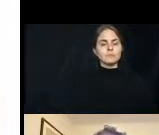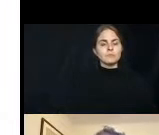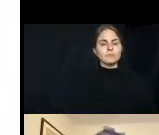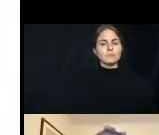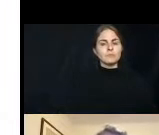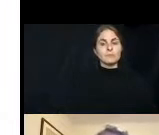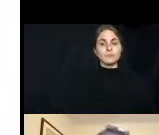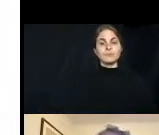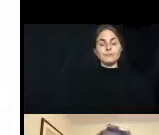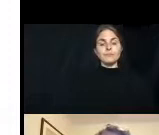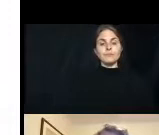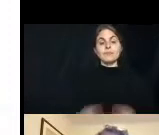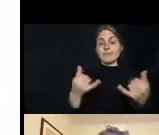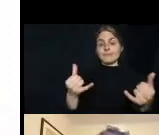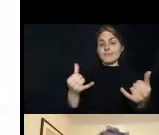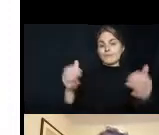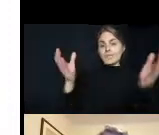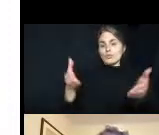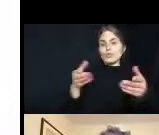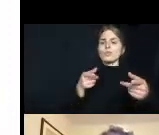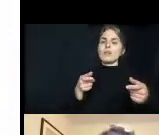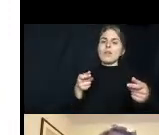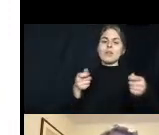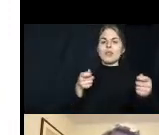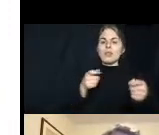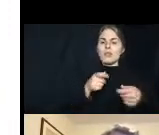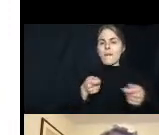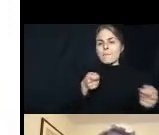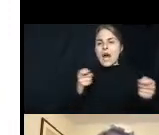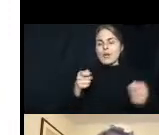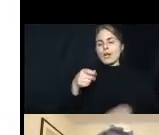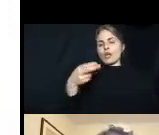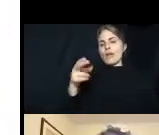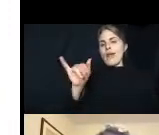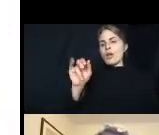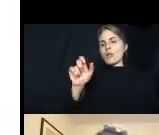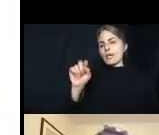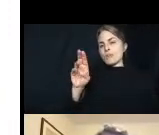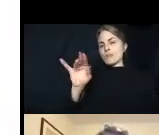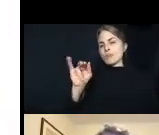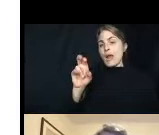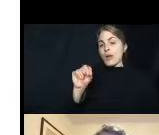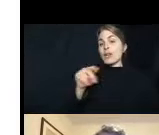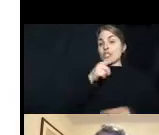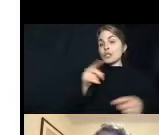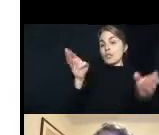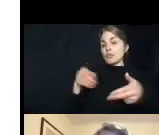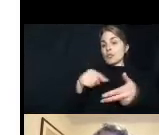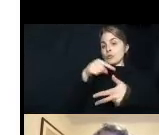so I want to now introduce our moderator, Professor Harriet Brown, who will then introduce our three panelists, and we'll get into